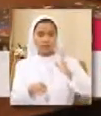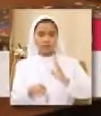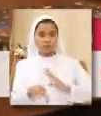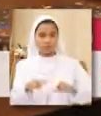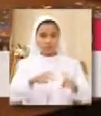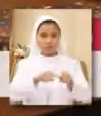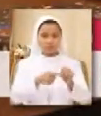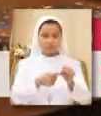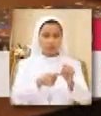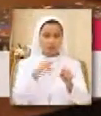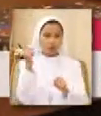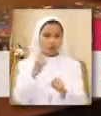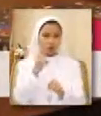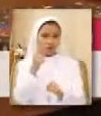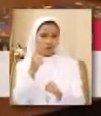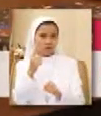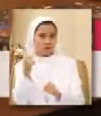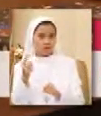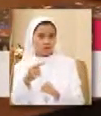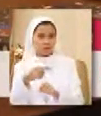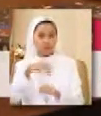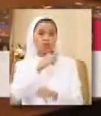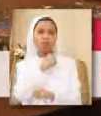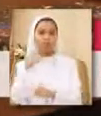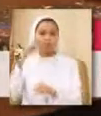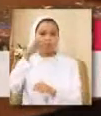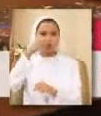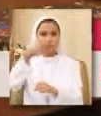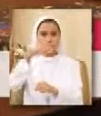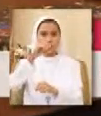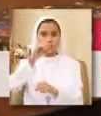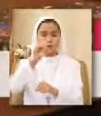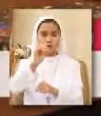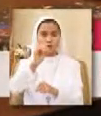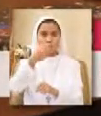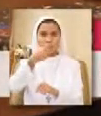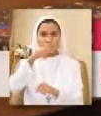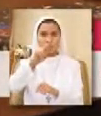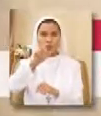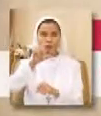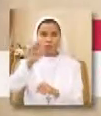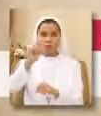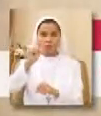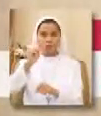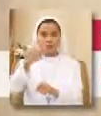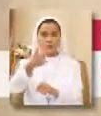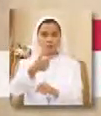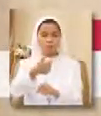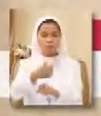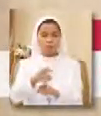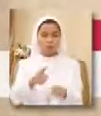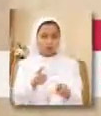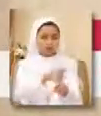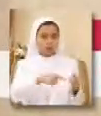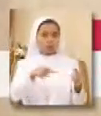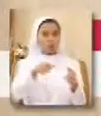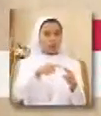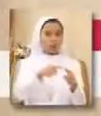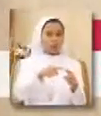used to come over to our school and go to the beach and have holidays and so on. When I retired from